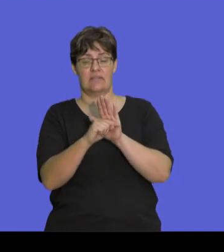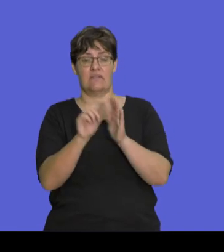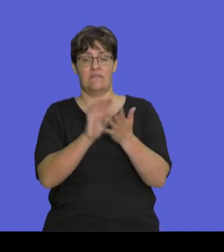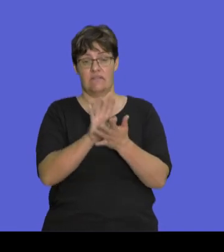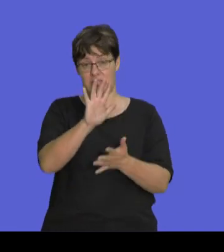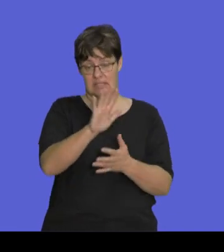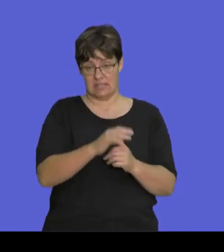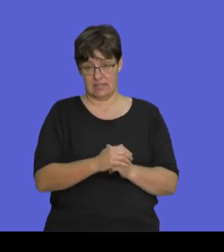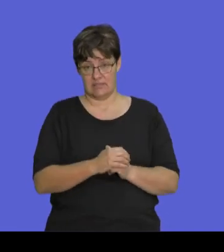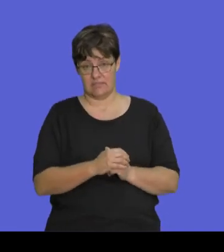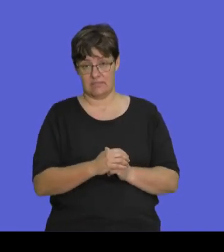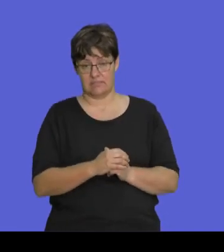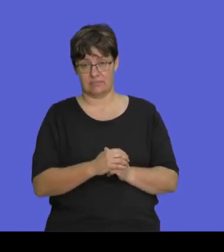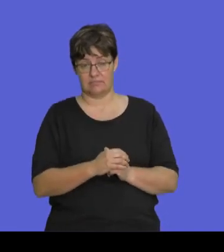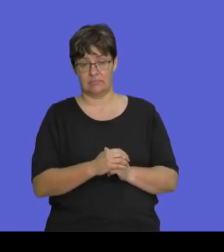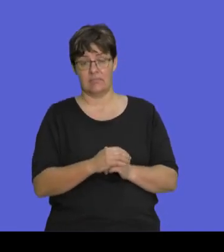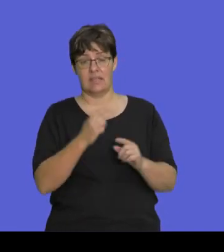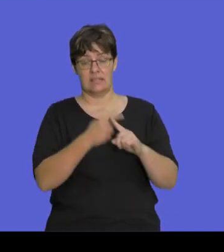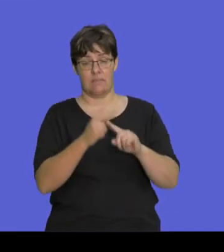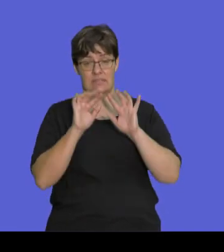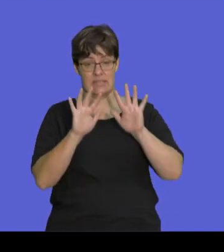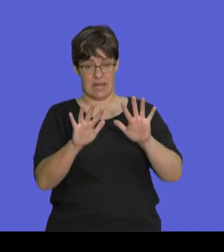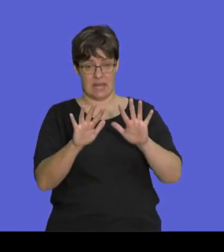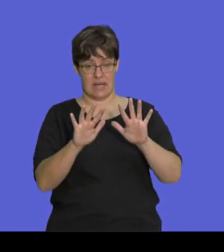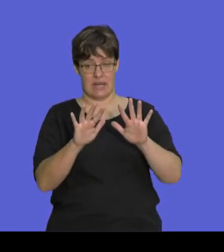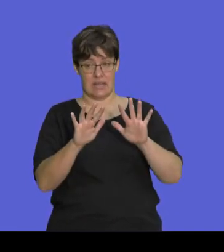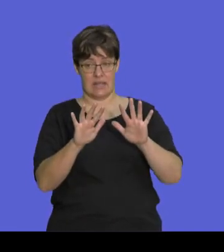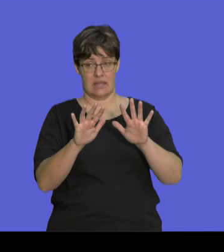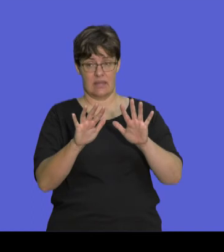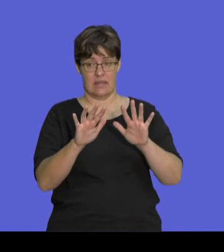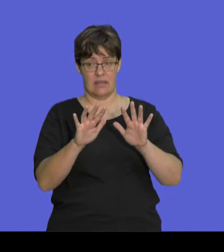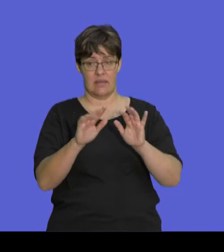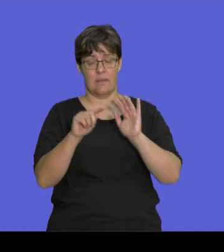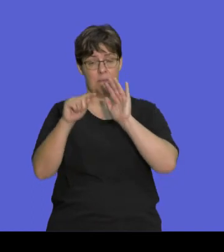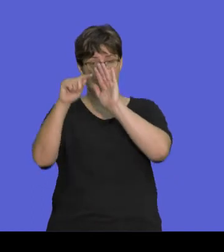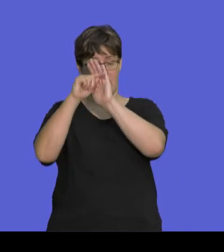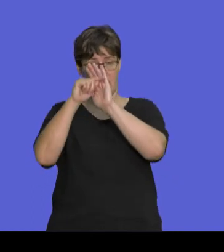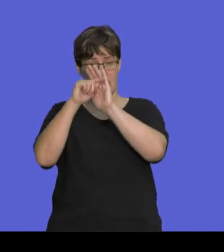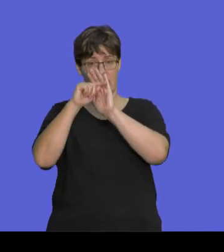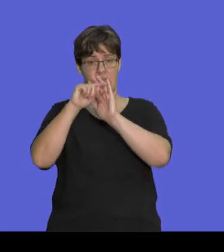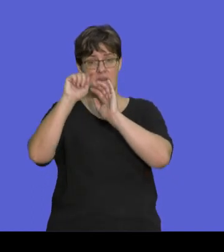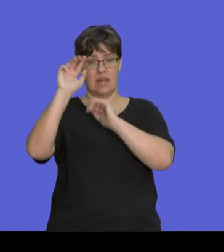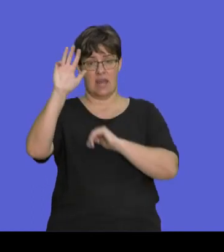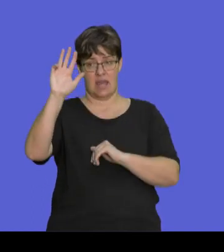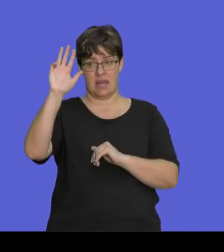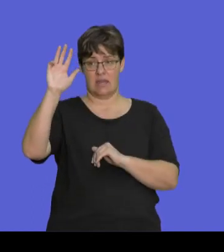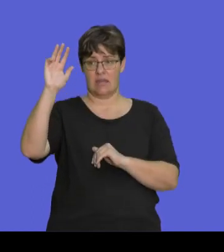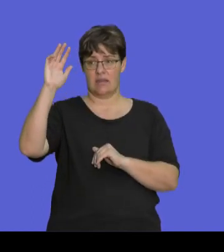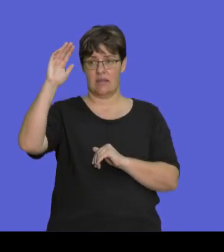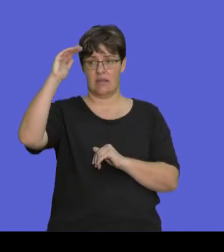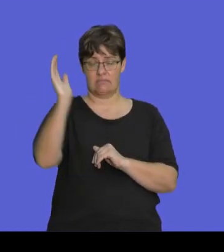15, right? Times 10 exponent negative 9.